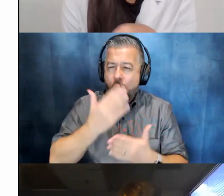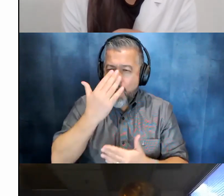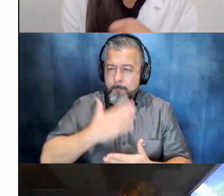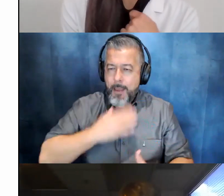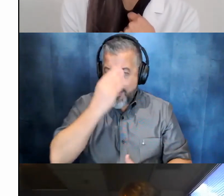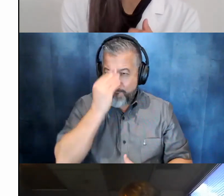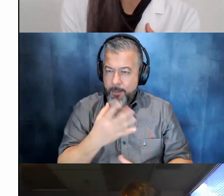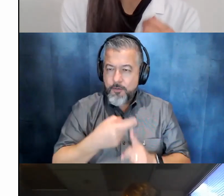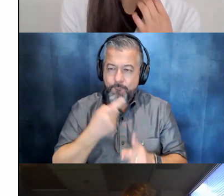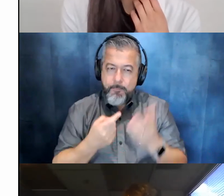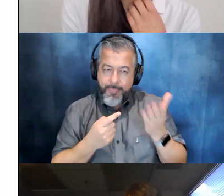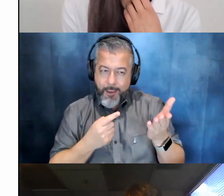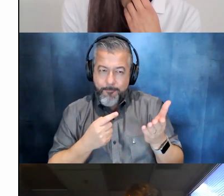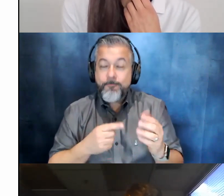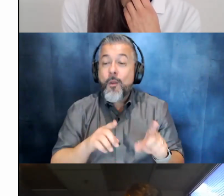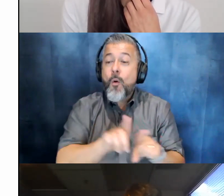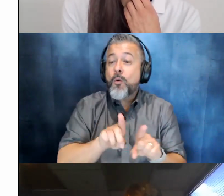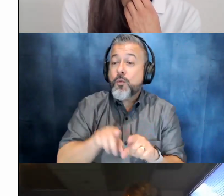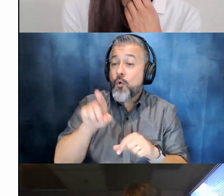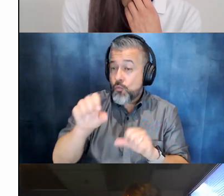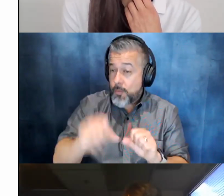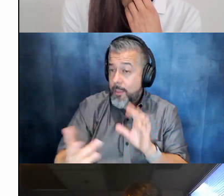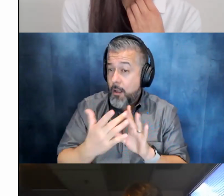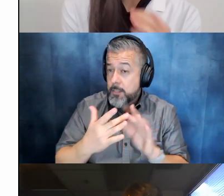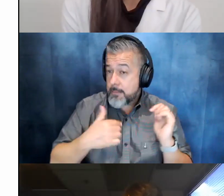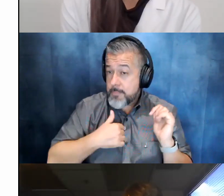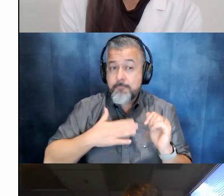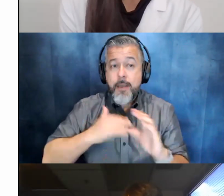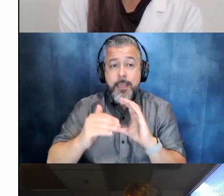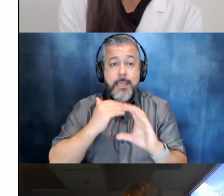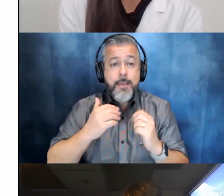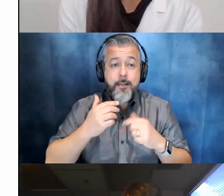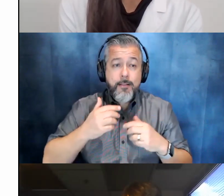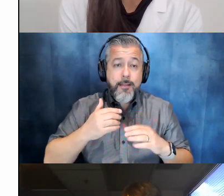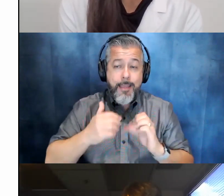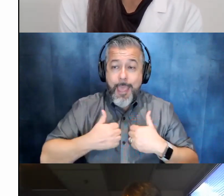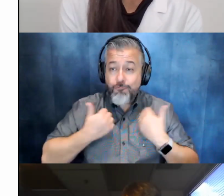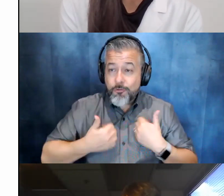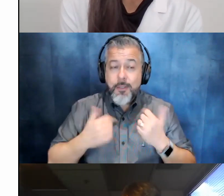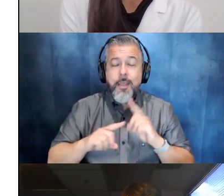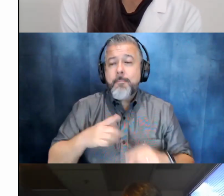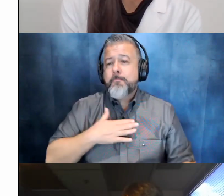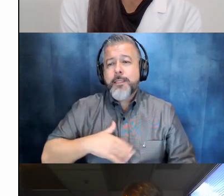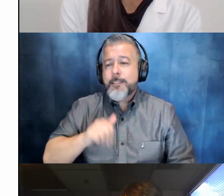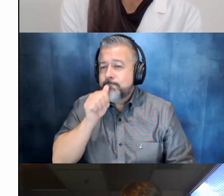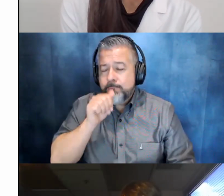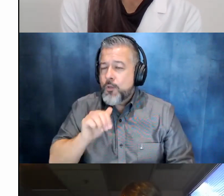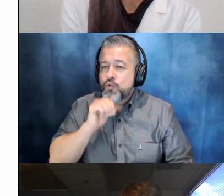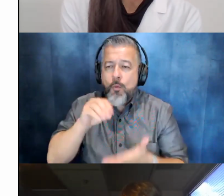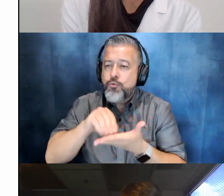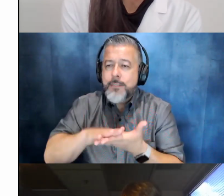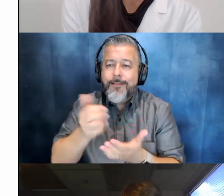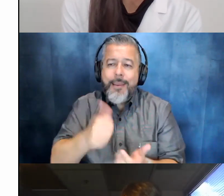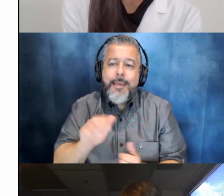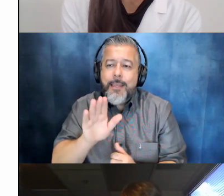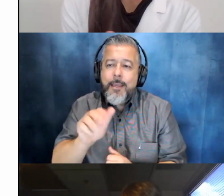this is an email address that you can contact me, but please just don't put any personal health information in any email